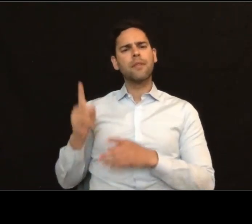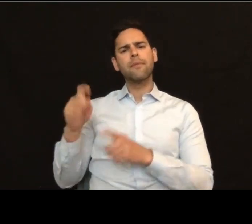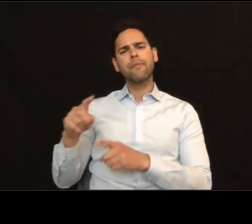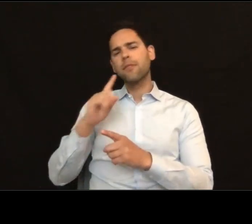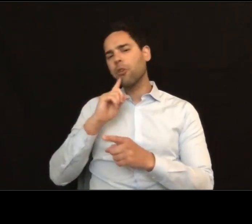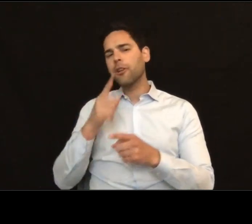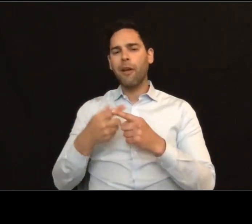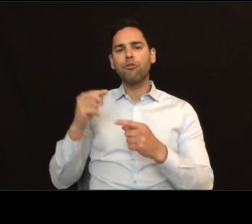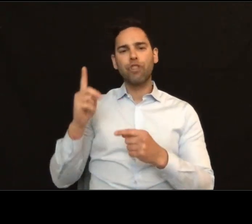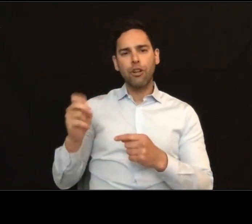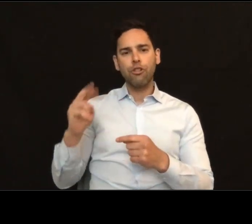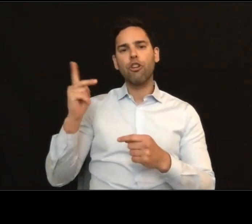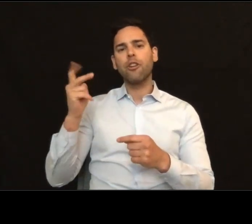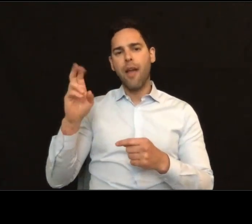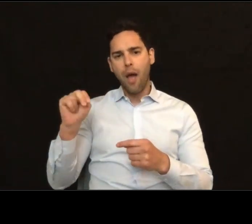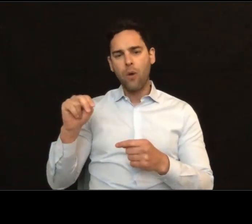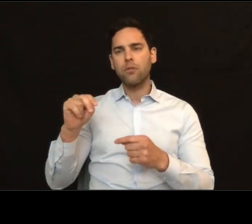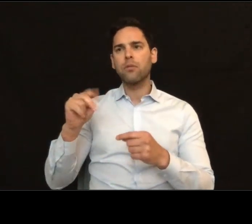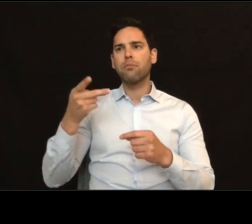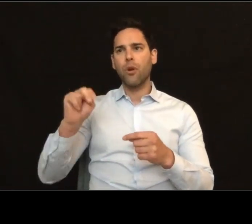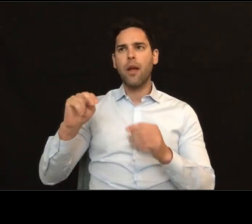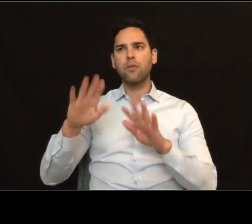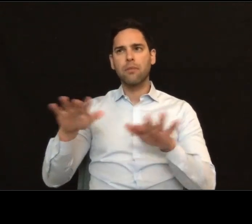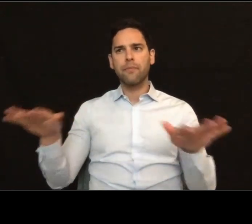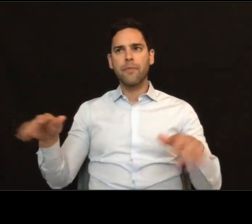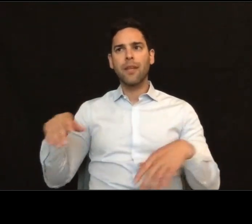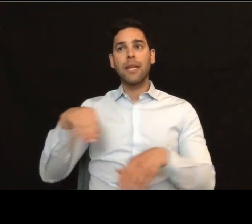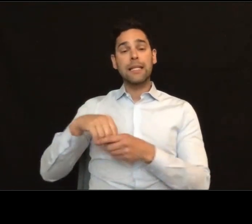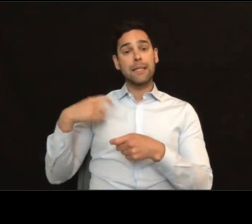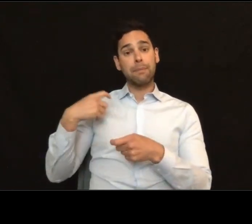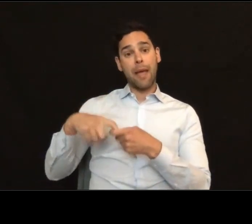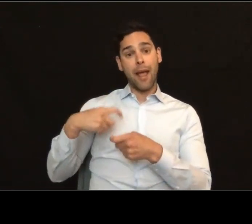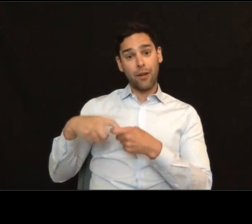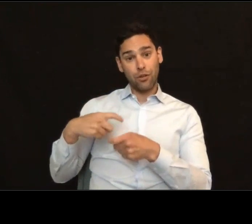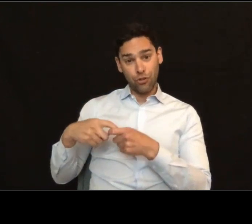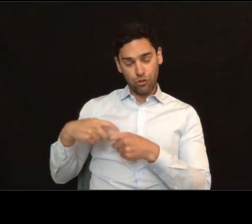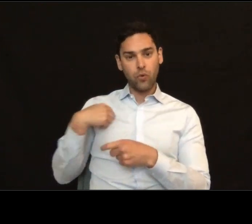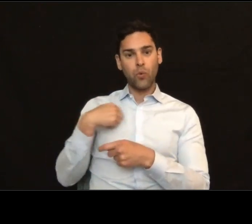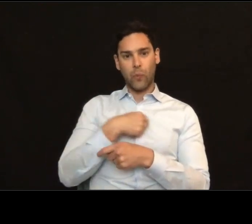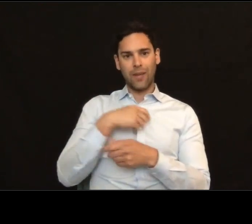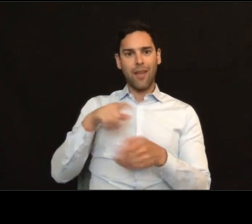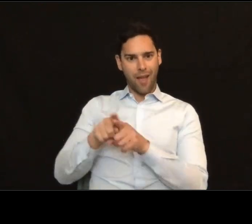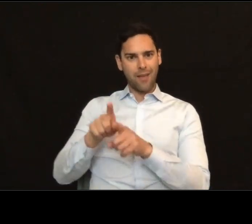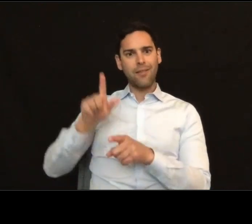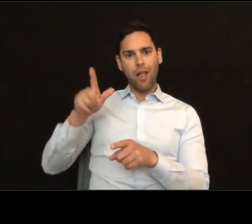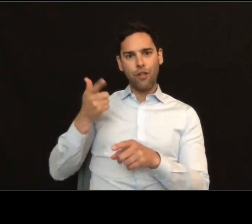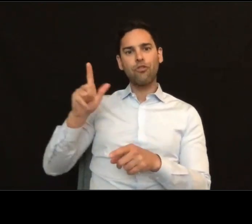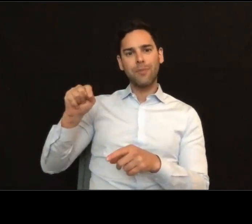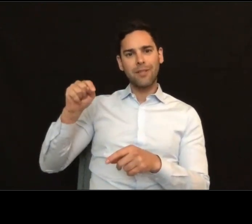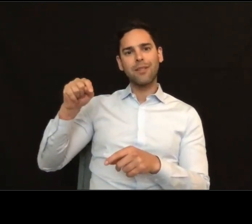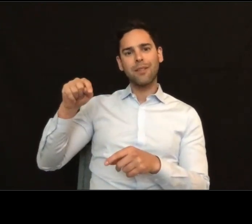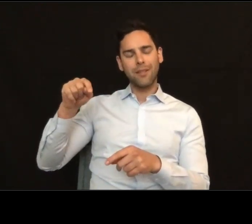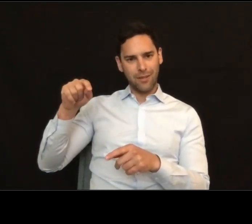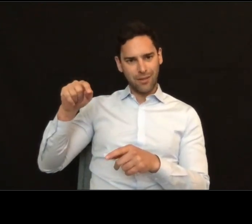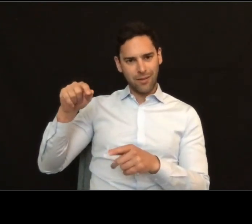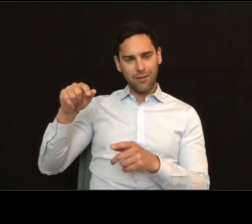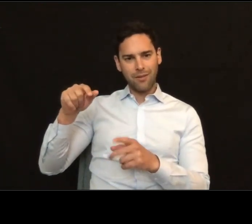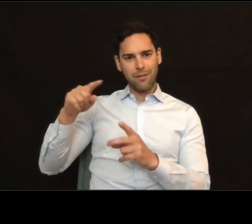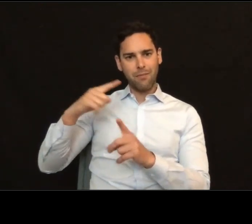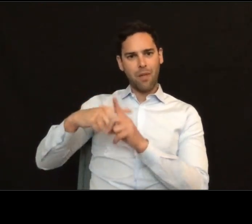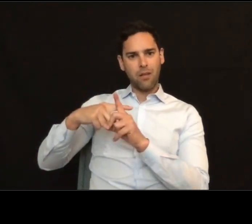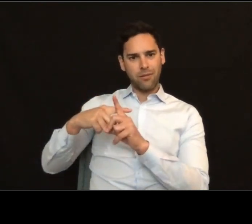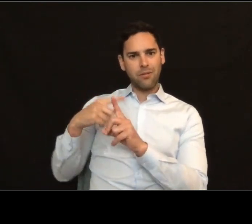etc. In Spanish, we as an LGBTQ+ community are trying to promote the use of the E suffix to